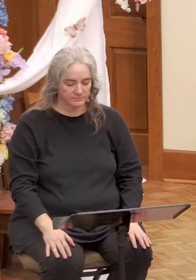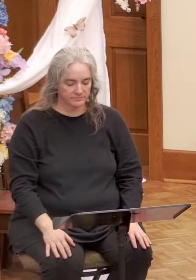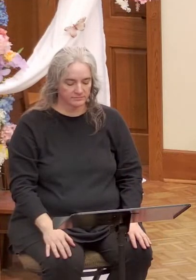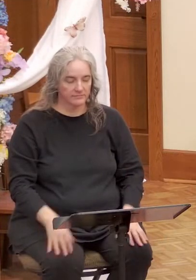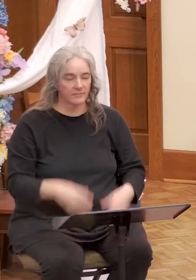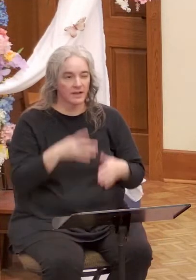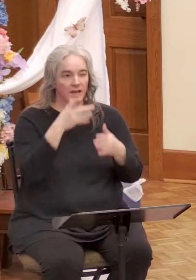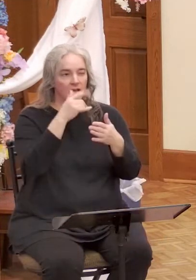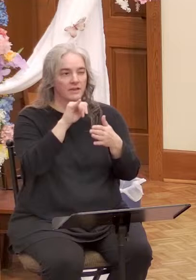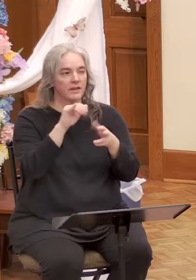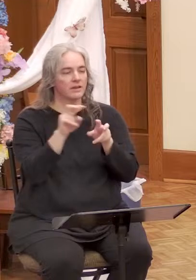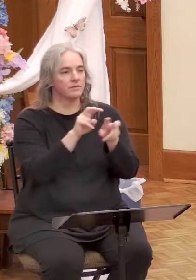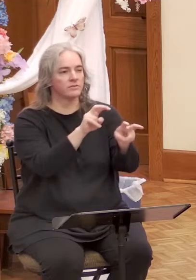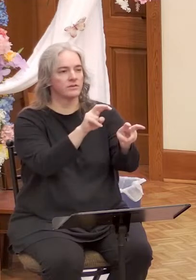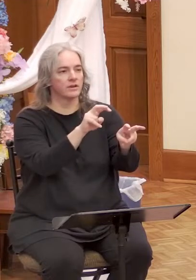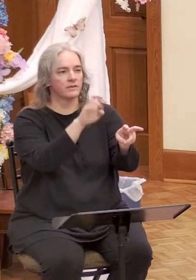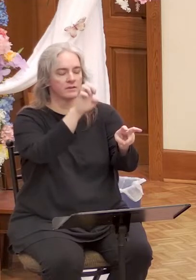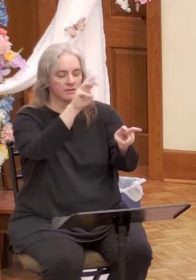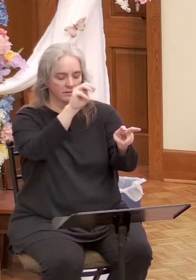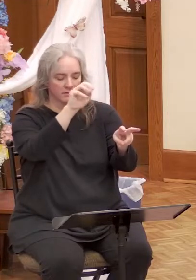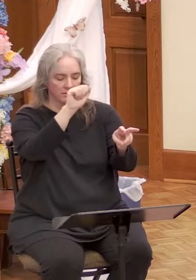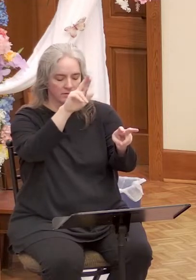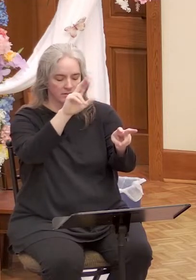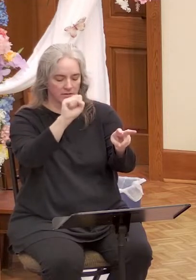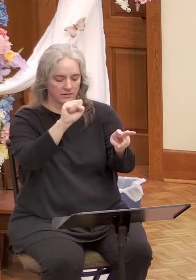They were on the road to Emmaus. We